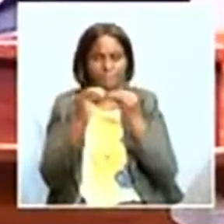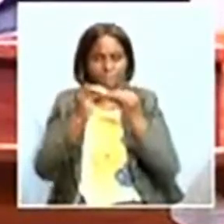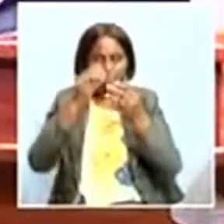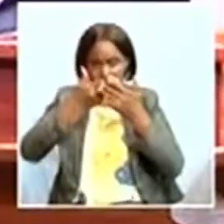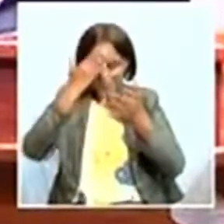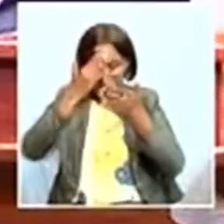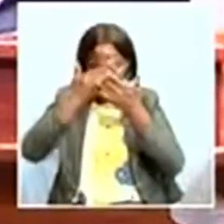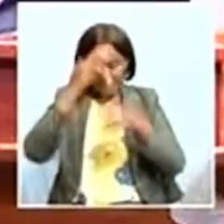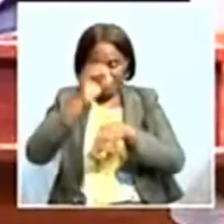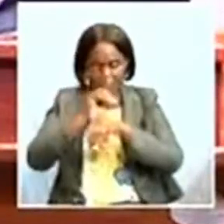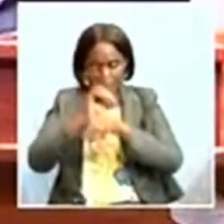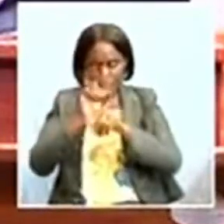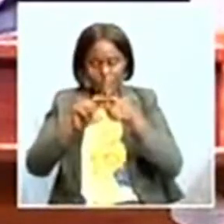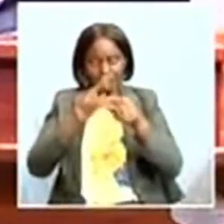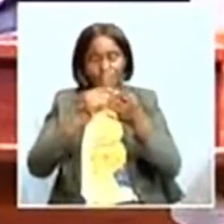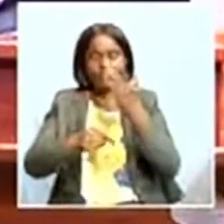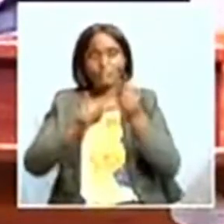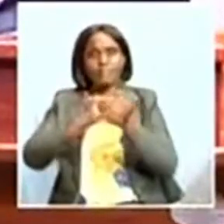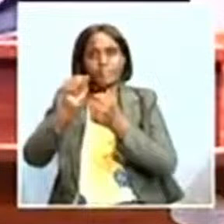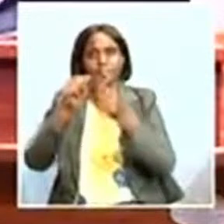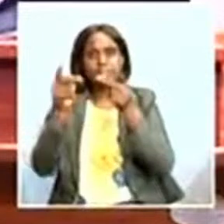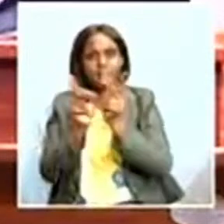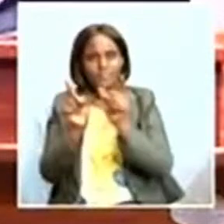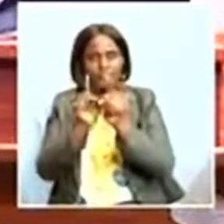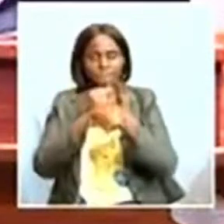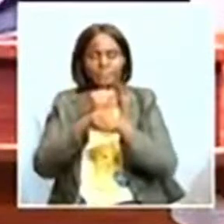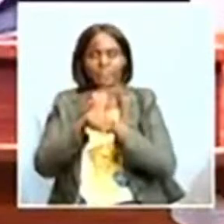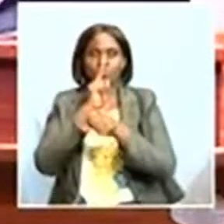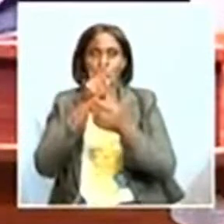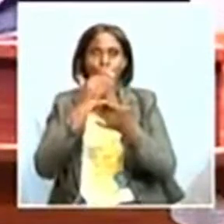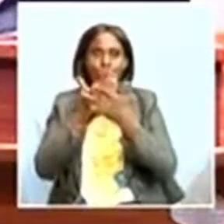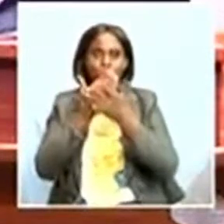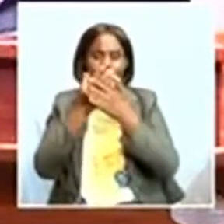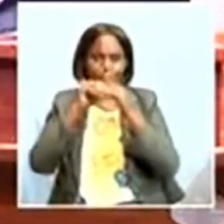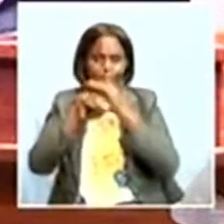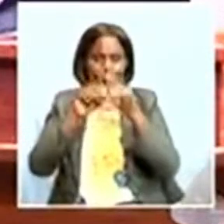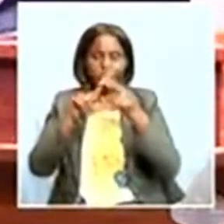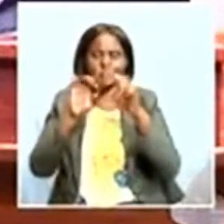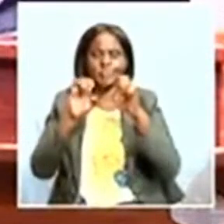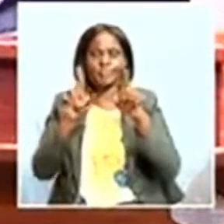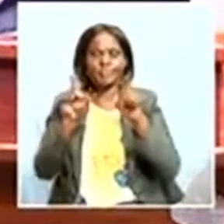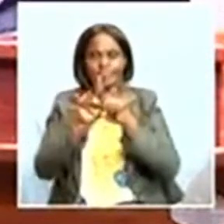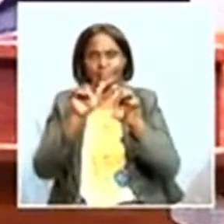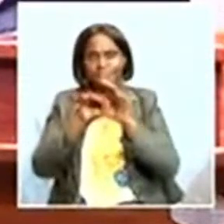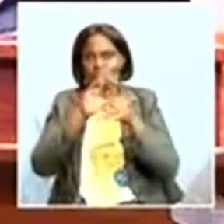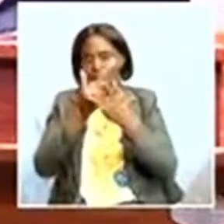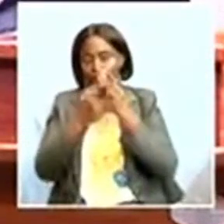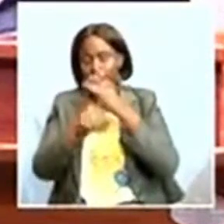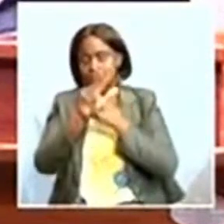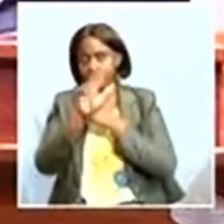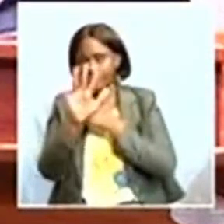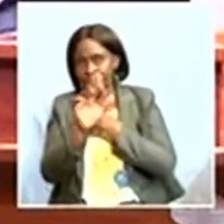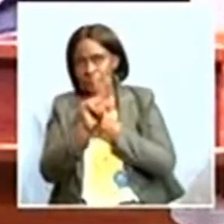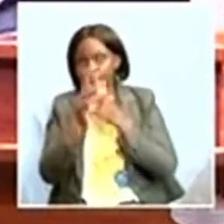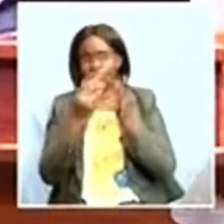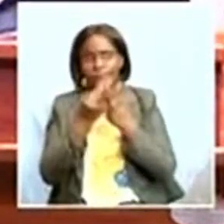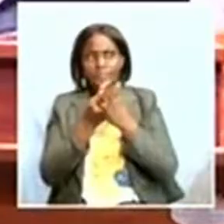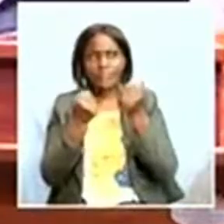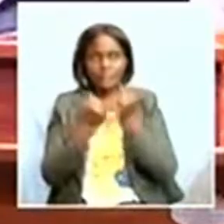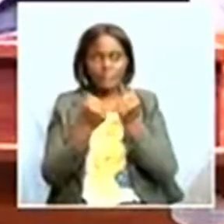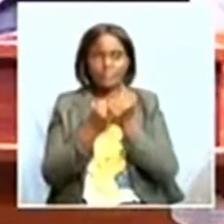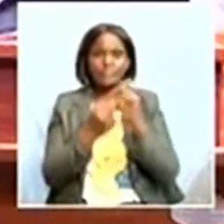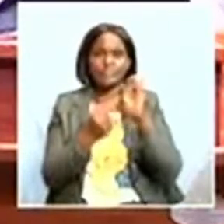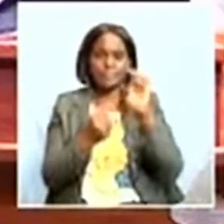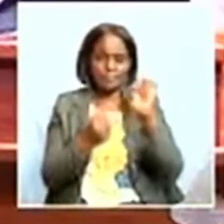learning opportunities in remote areas and ensure equitable access to education. Among them, 35 are funded by the European